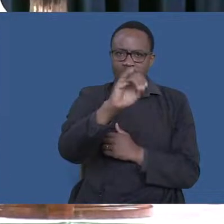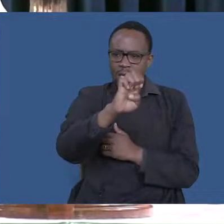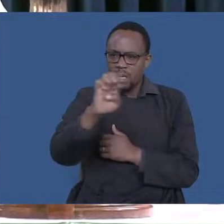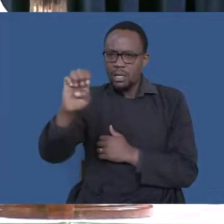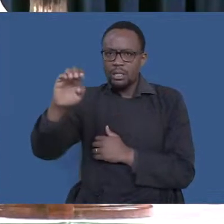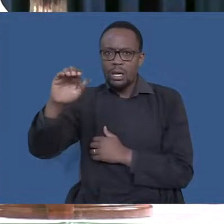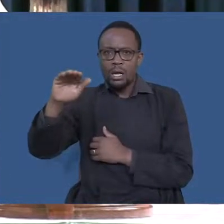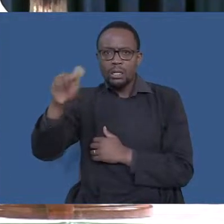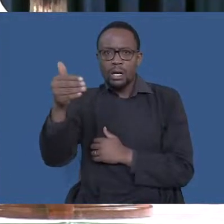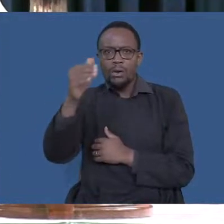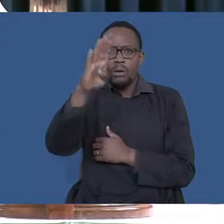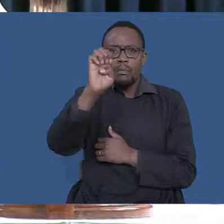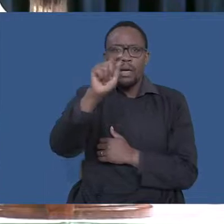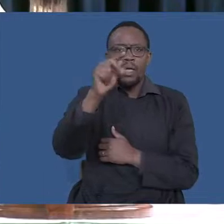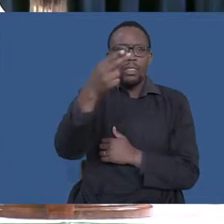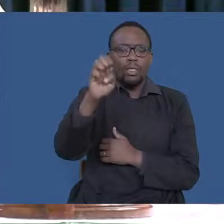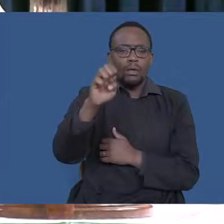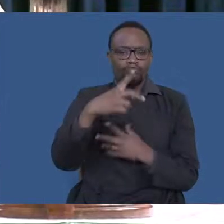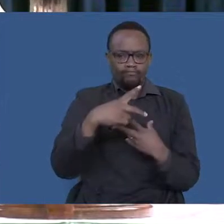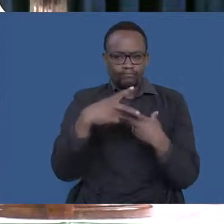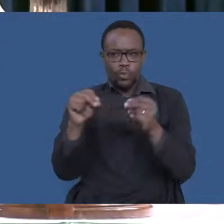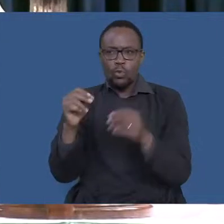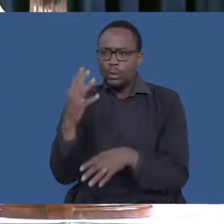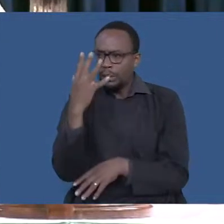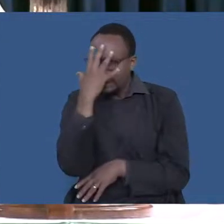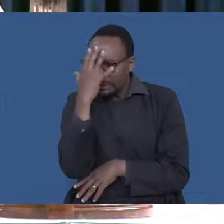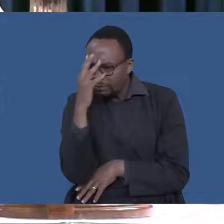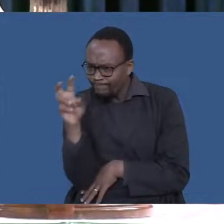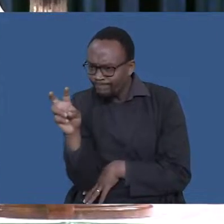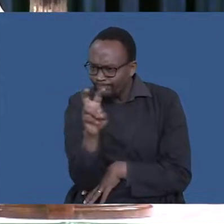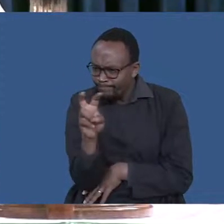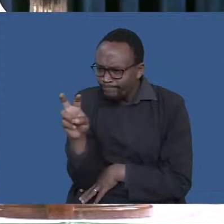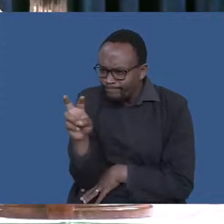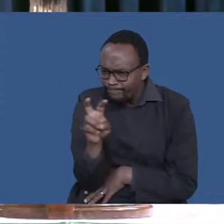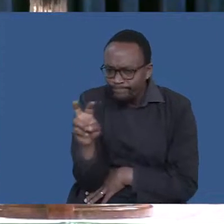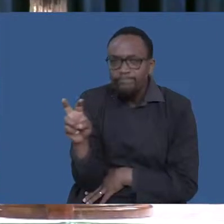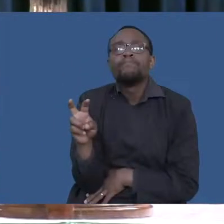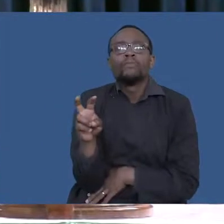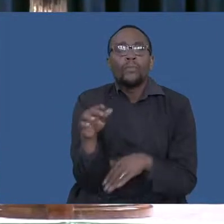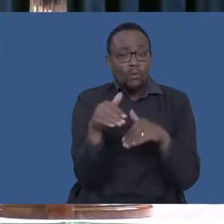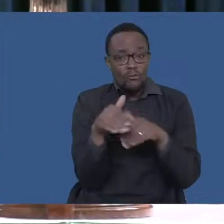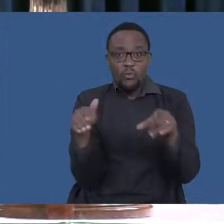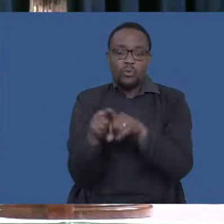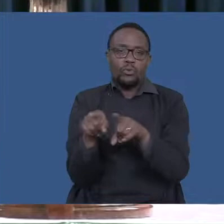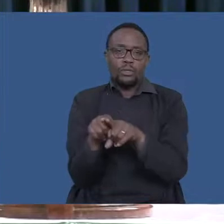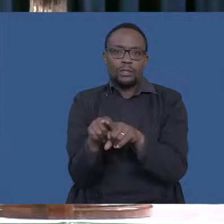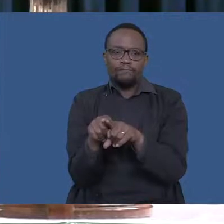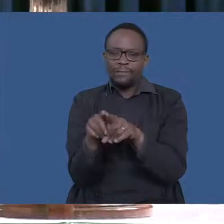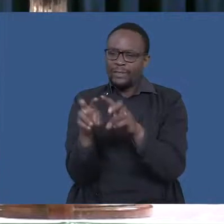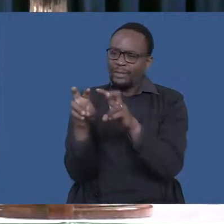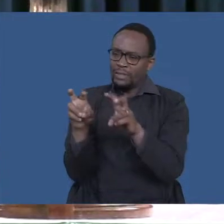Bethel, and told them, go up and spy out the region. And the men went up and spied out